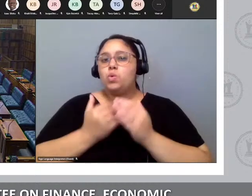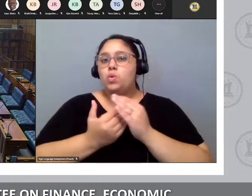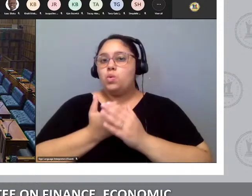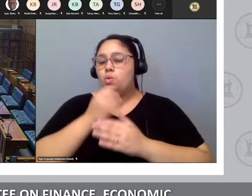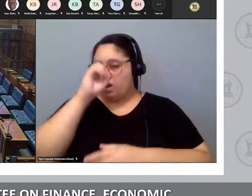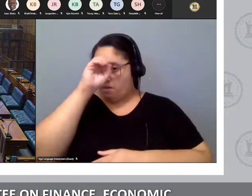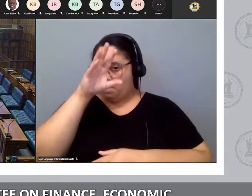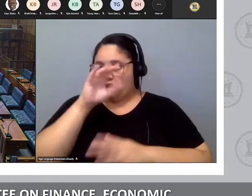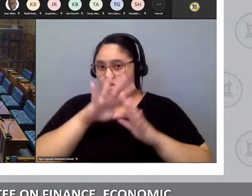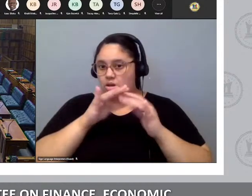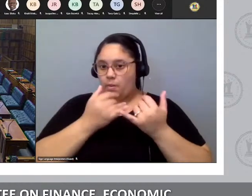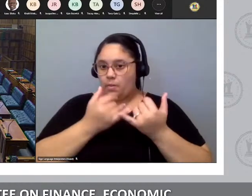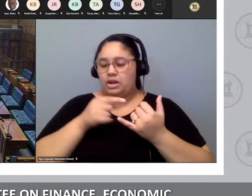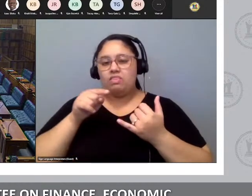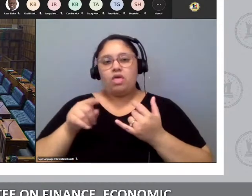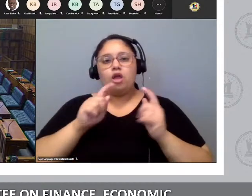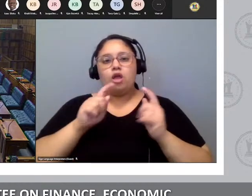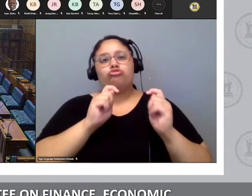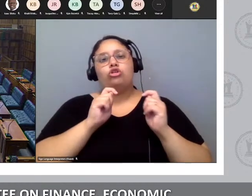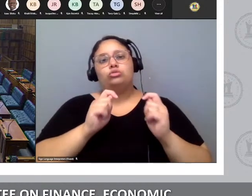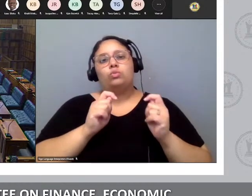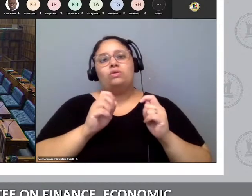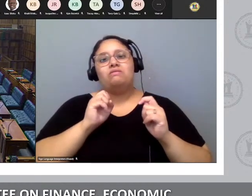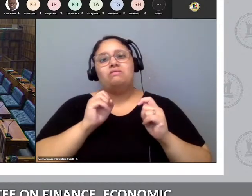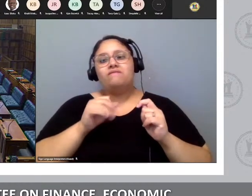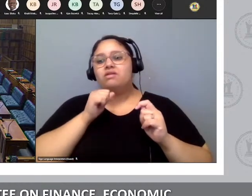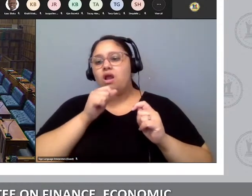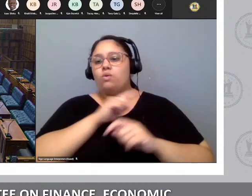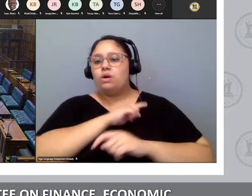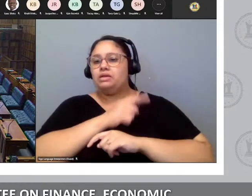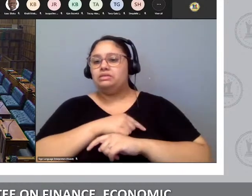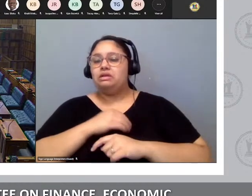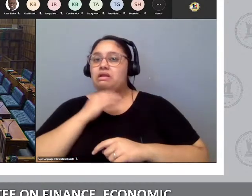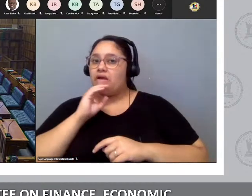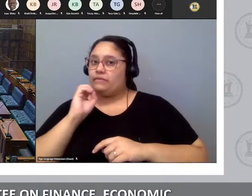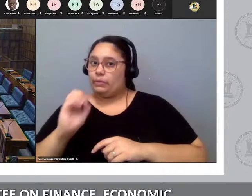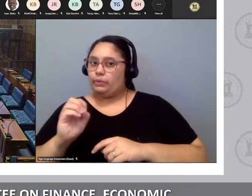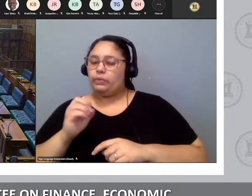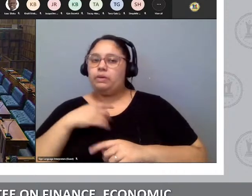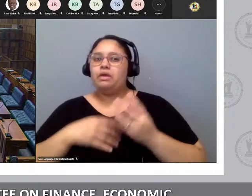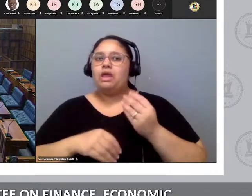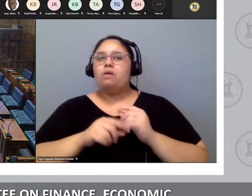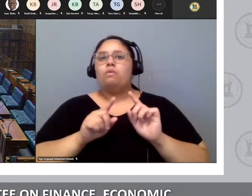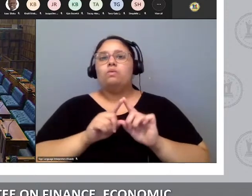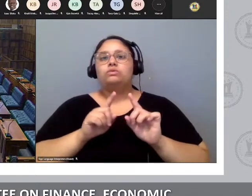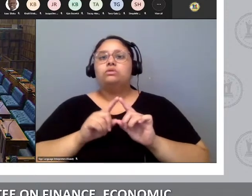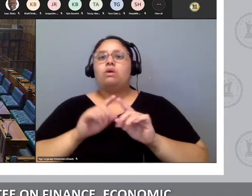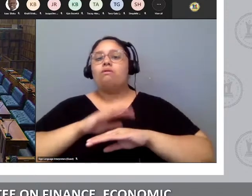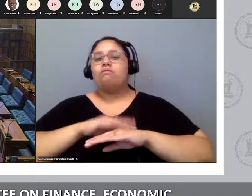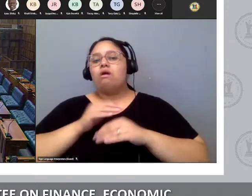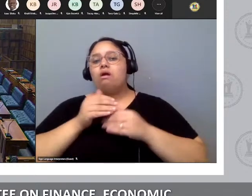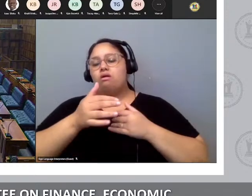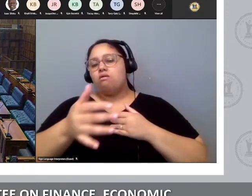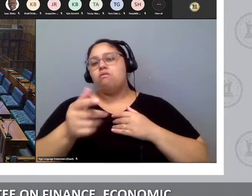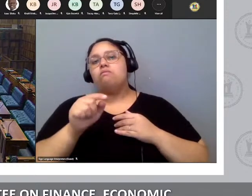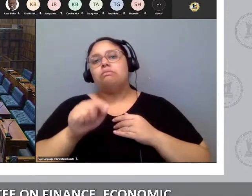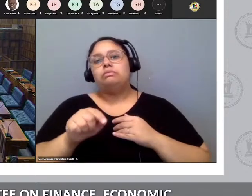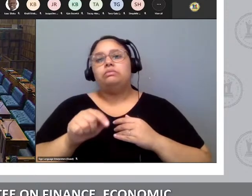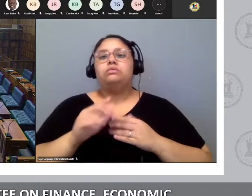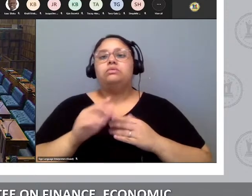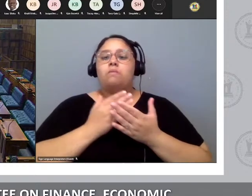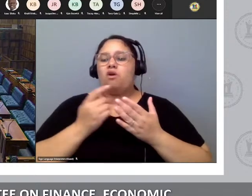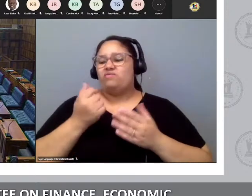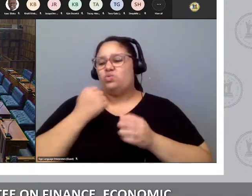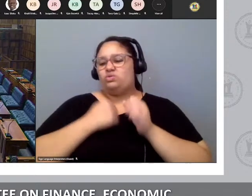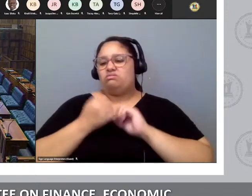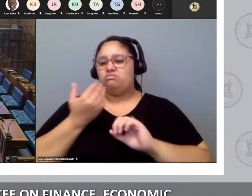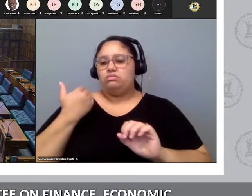Road Transport um where there's not sufficient capacity might I add that over time that in the past few